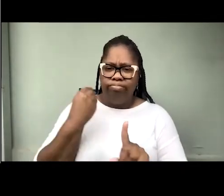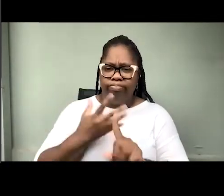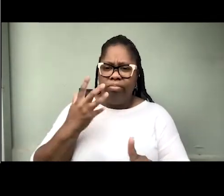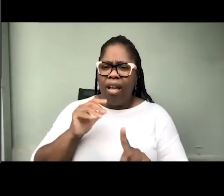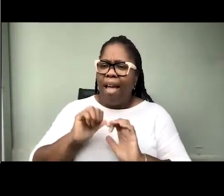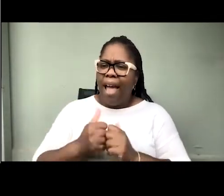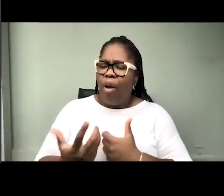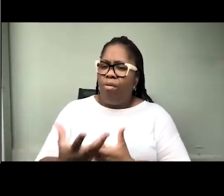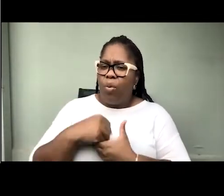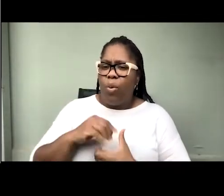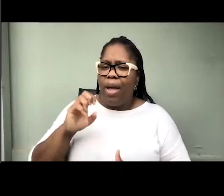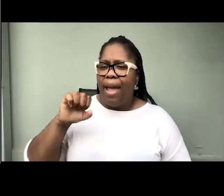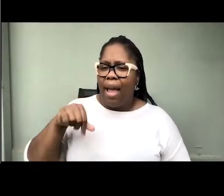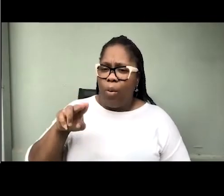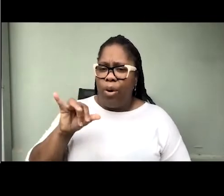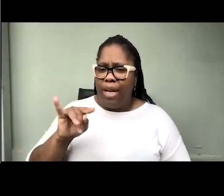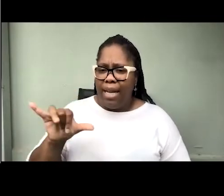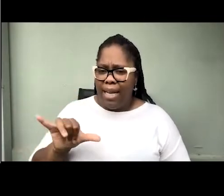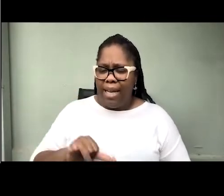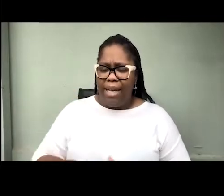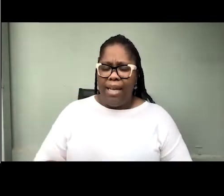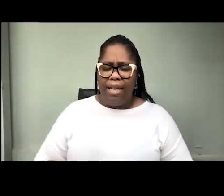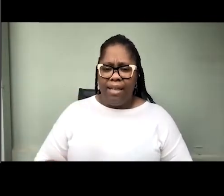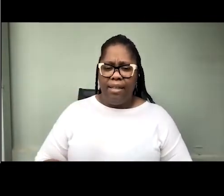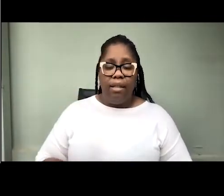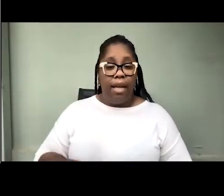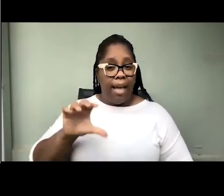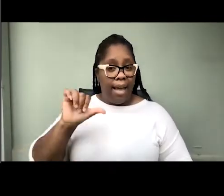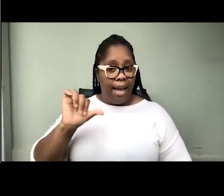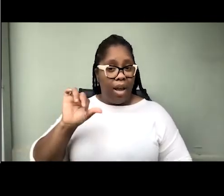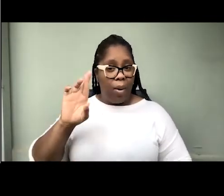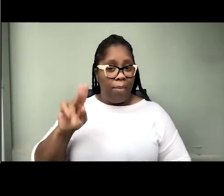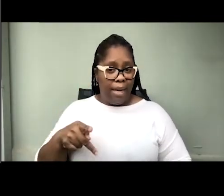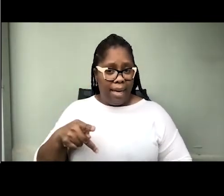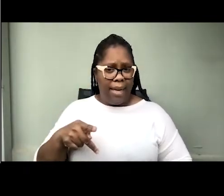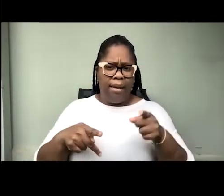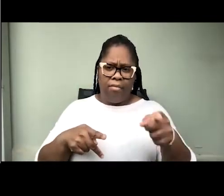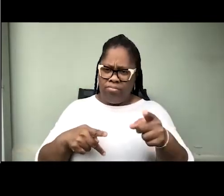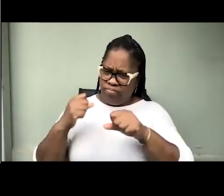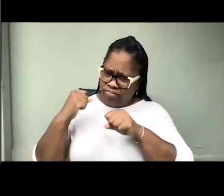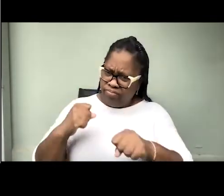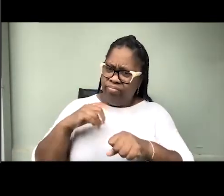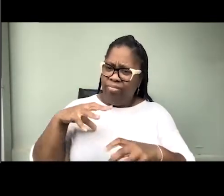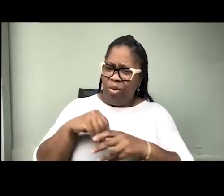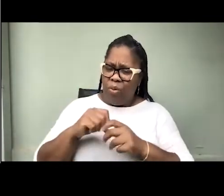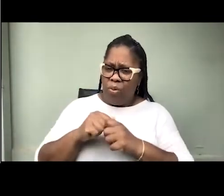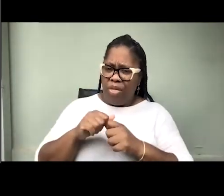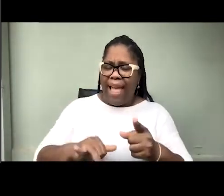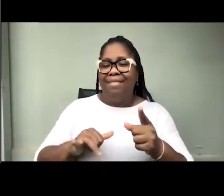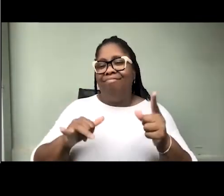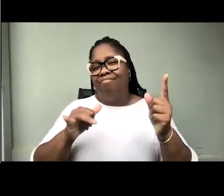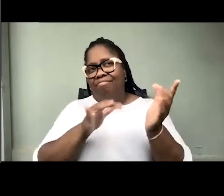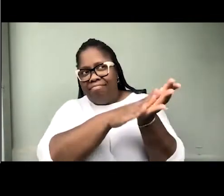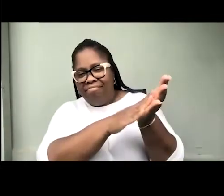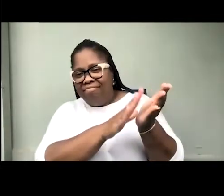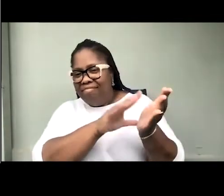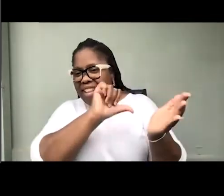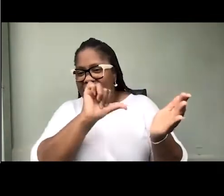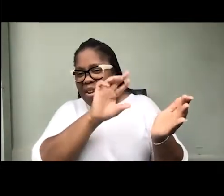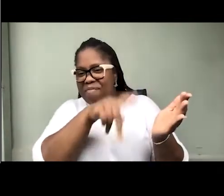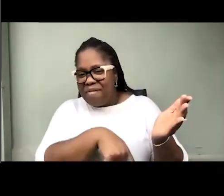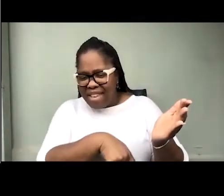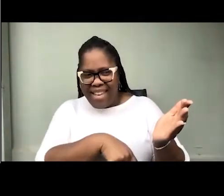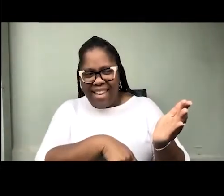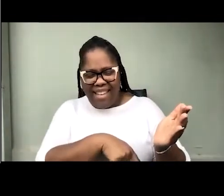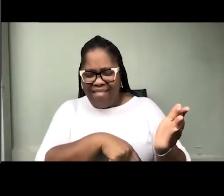your planning. Loads of AARP resources in here. So I do want to give a shout out to AARP for just doing so much great work